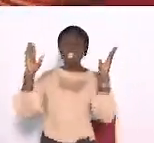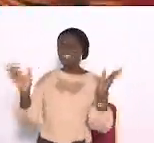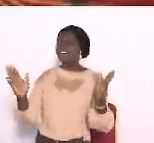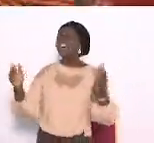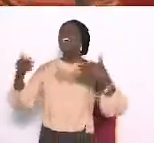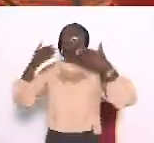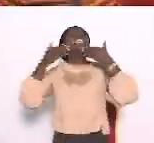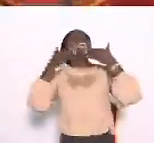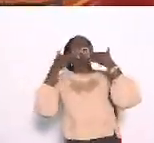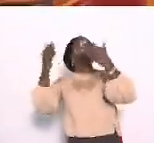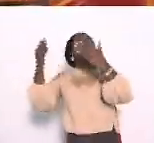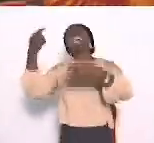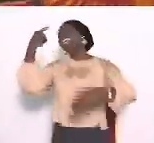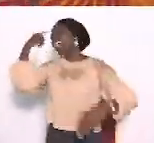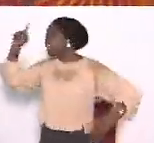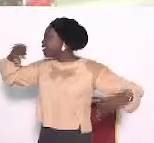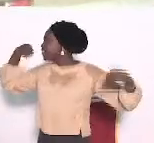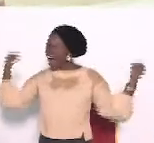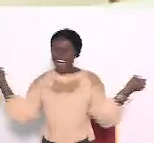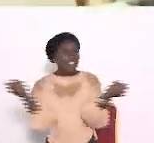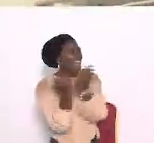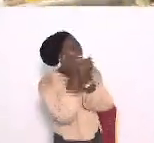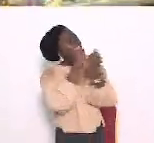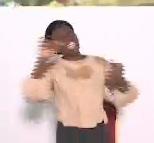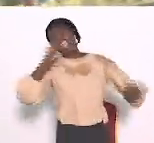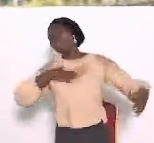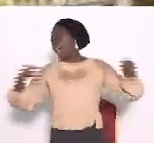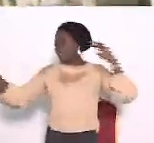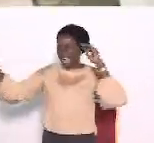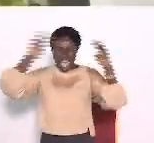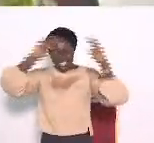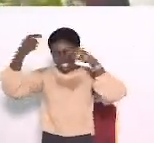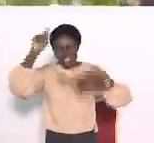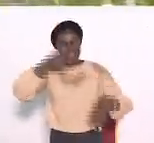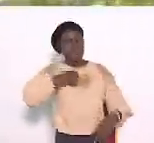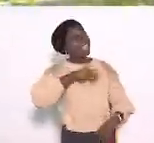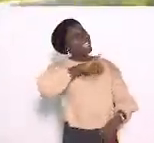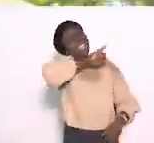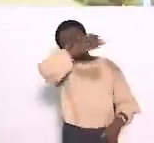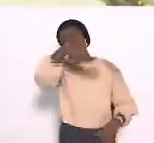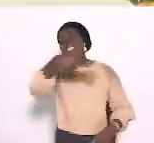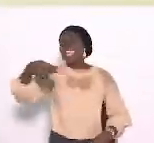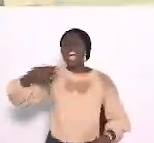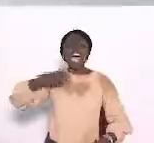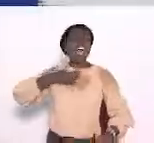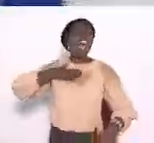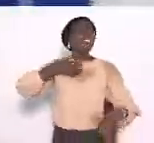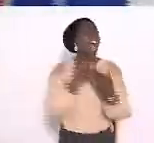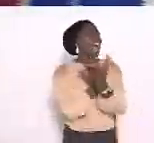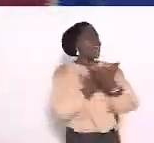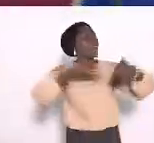Jehova than you for figh my for me